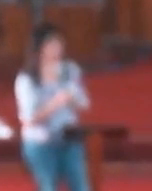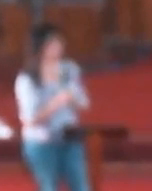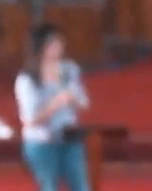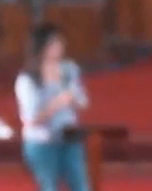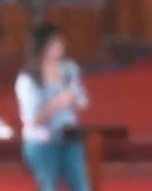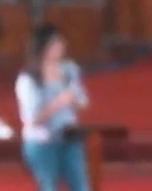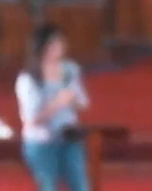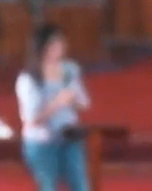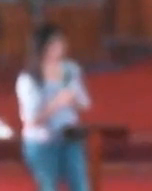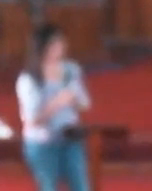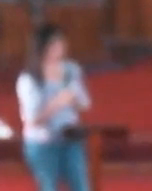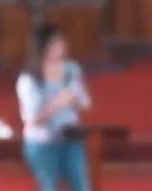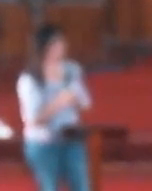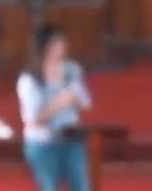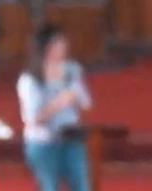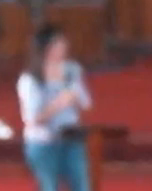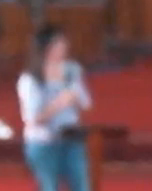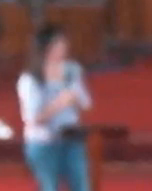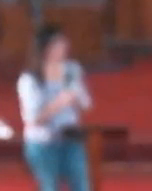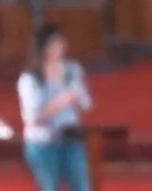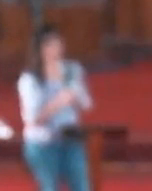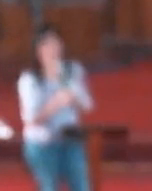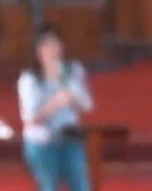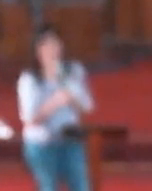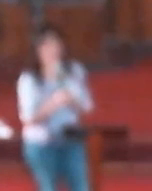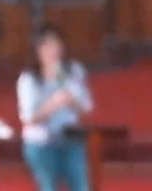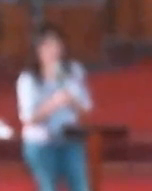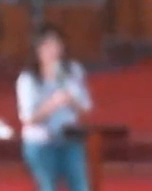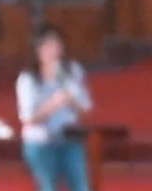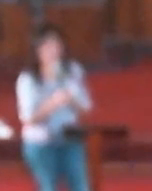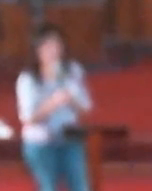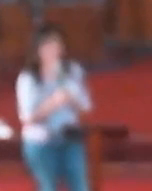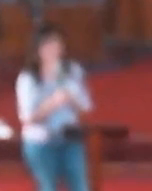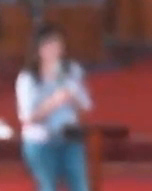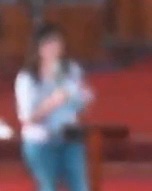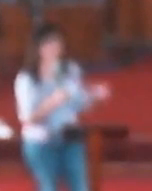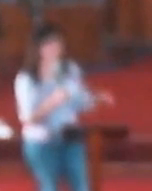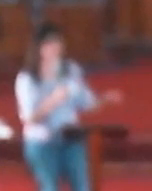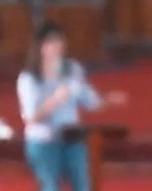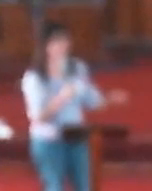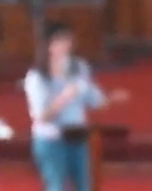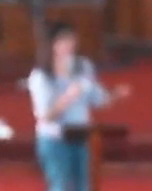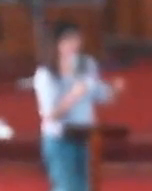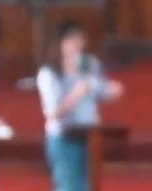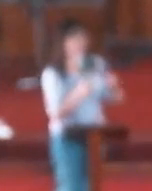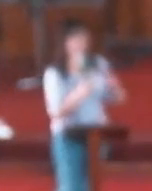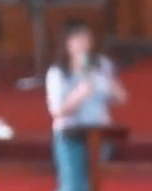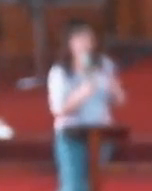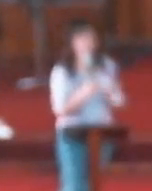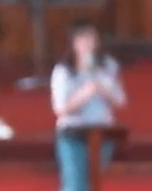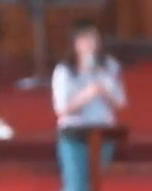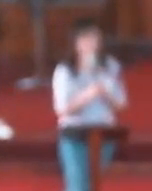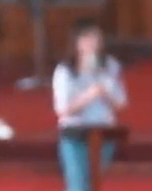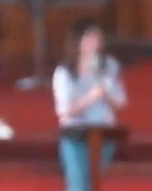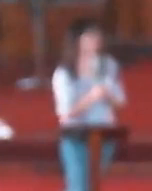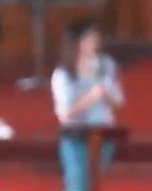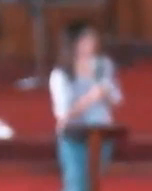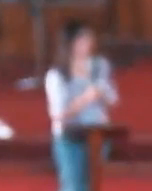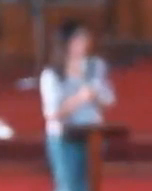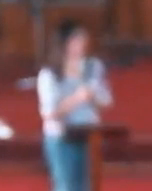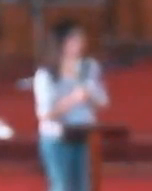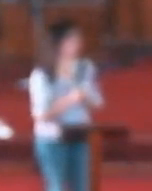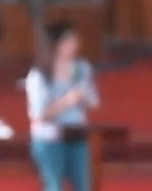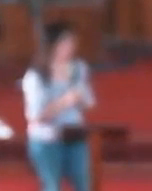man. Pero Jesús le dice, ese es mi barro. But Jesus says, that's my dirt, you need to get your own dirt.